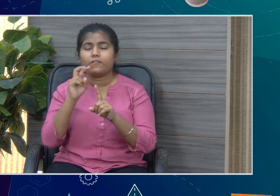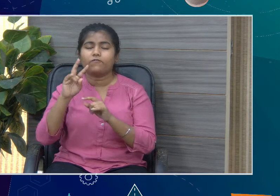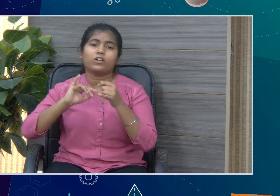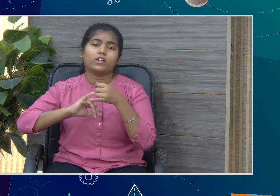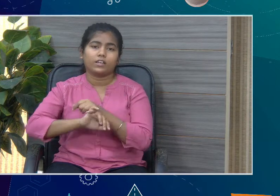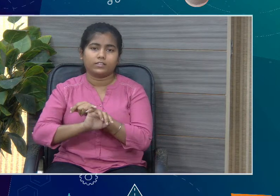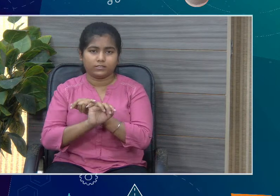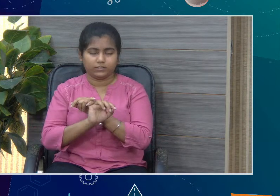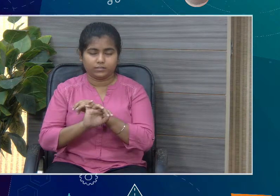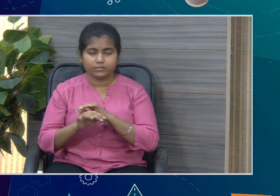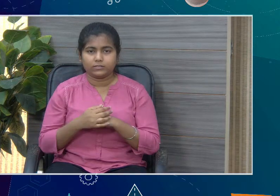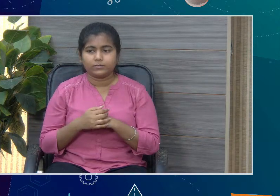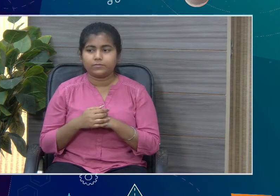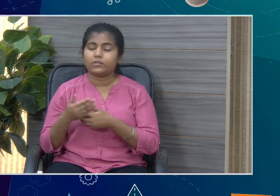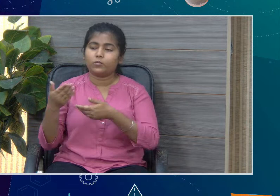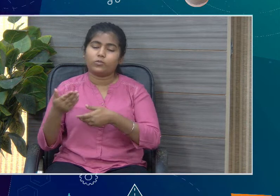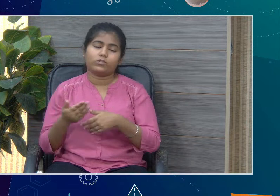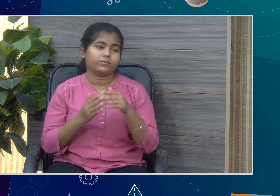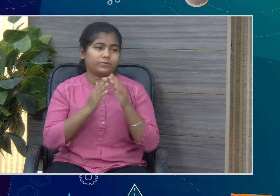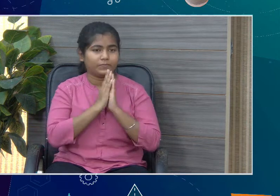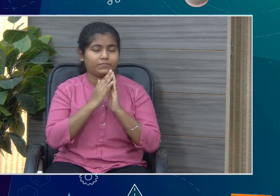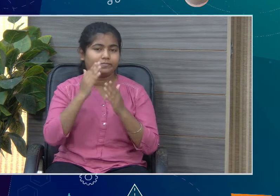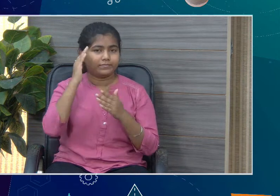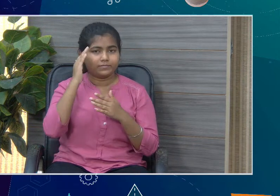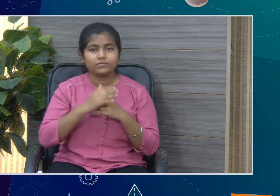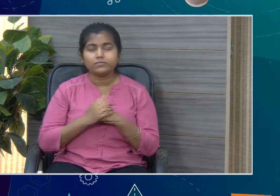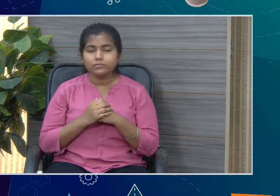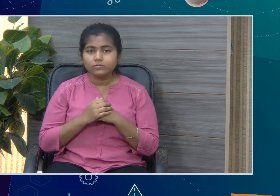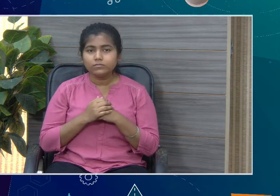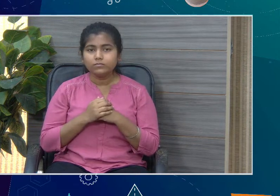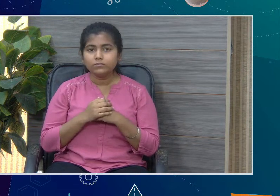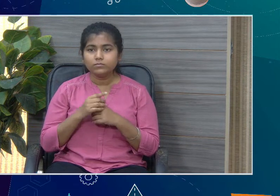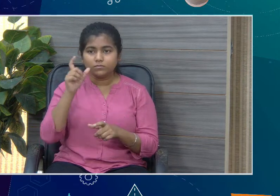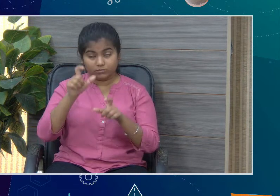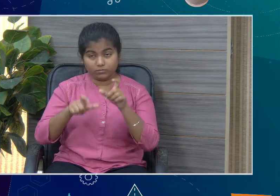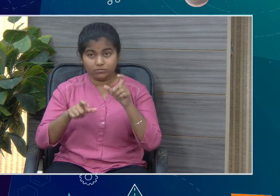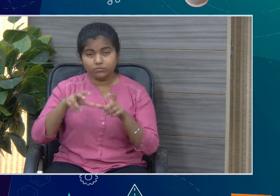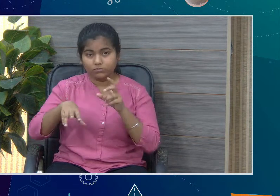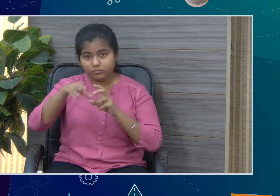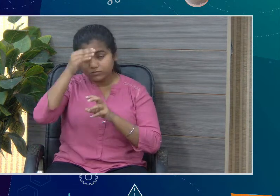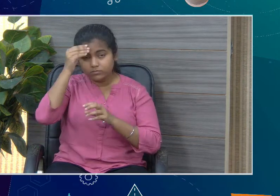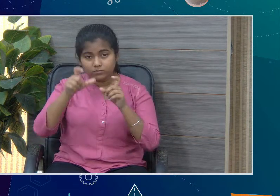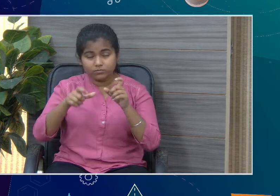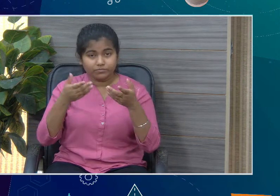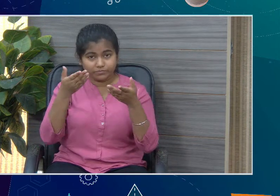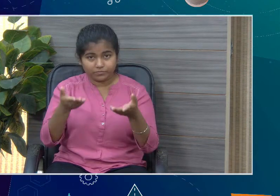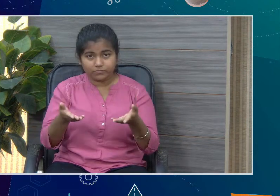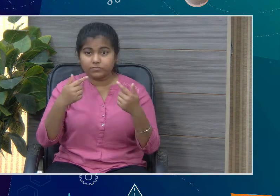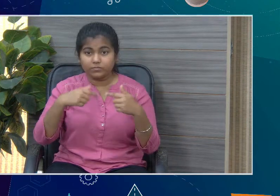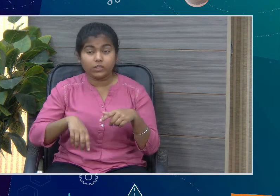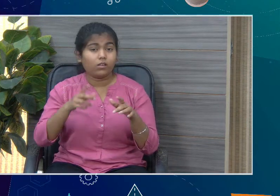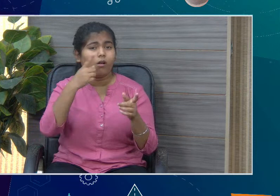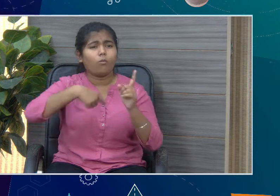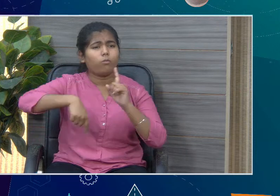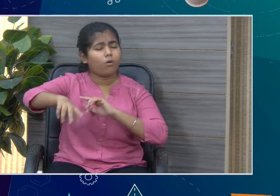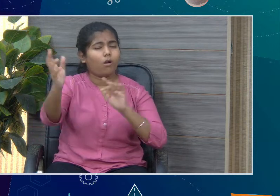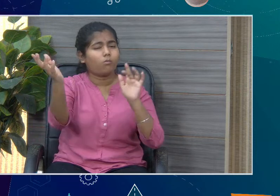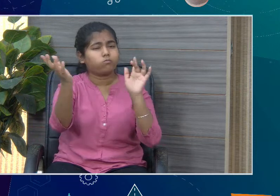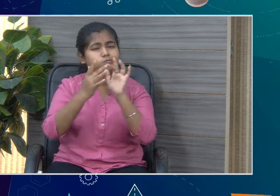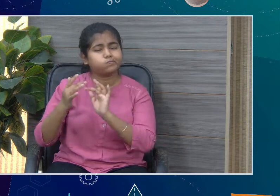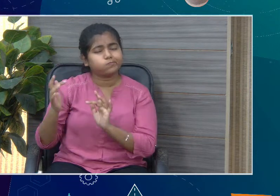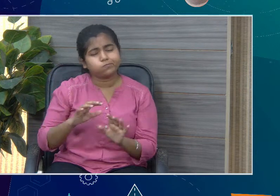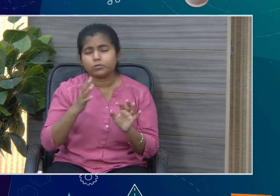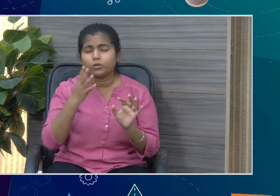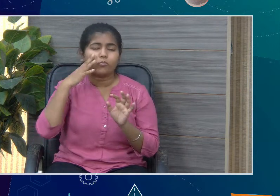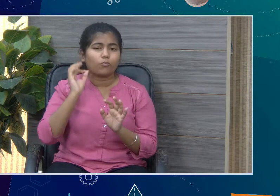welcome, ma'am. Thank you. Hello. And dear learner, it's our live phone-in session. Your participation is very much important to us. You can